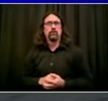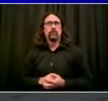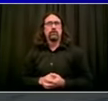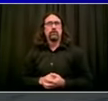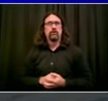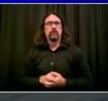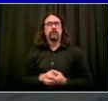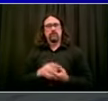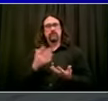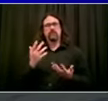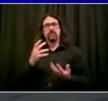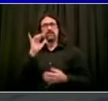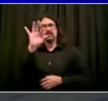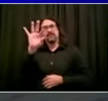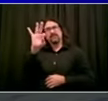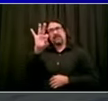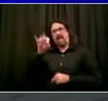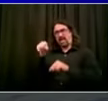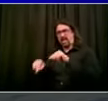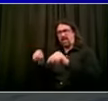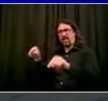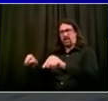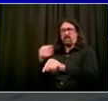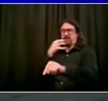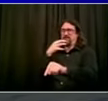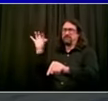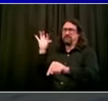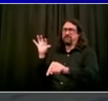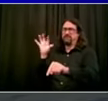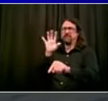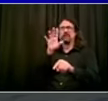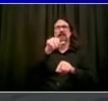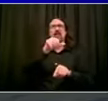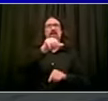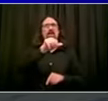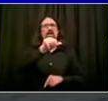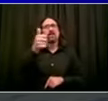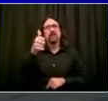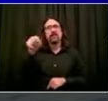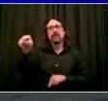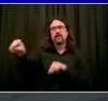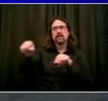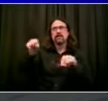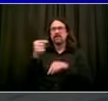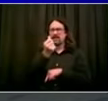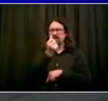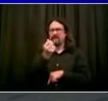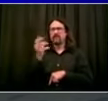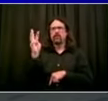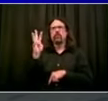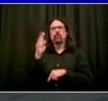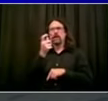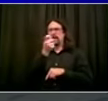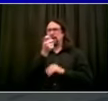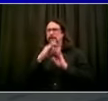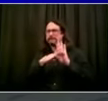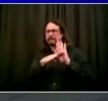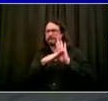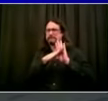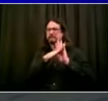home. Wear the face coverings. It's just something we need people to do consistently, indoors, outdoors,